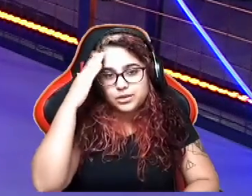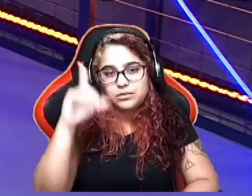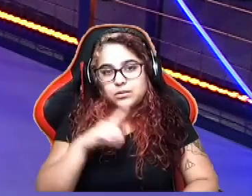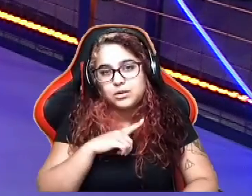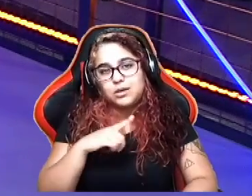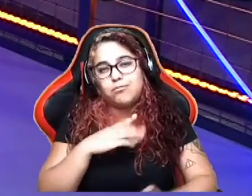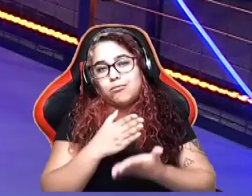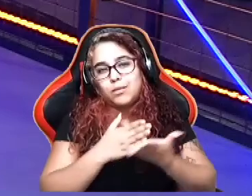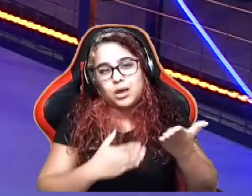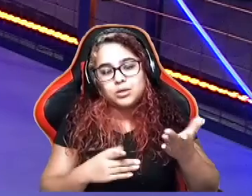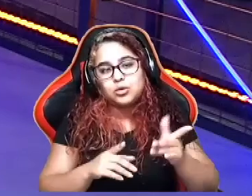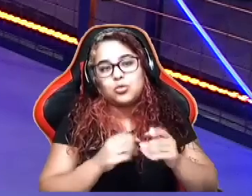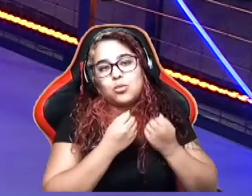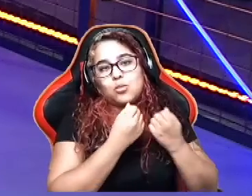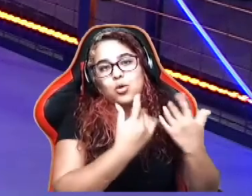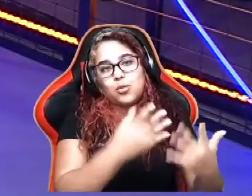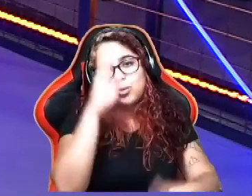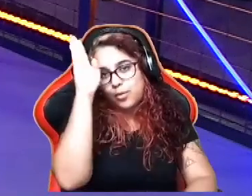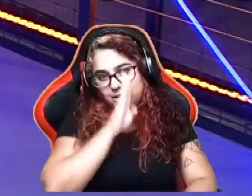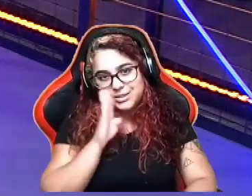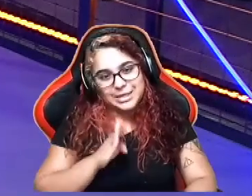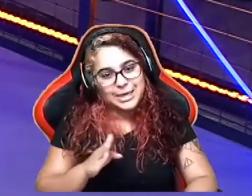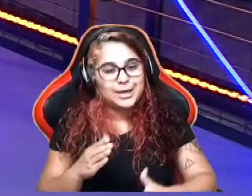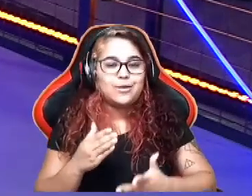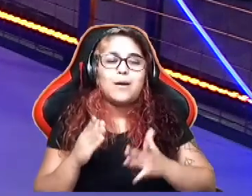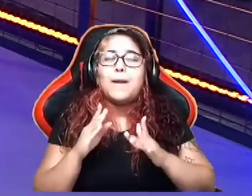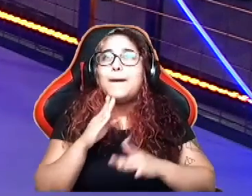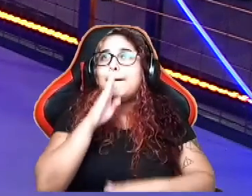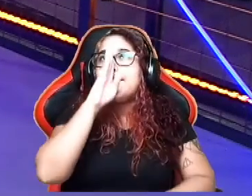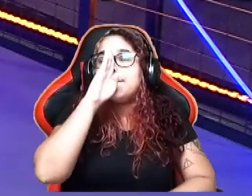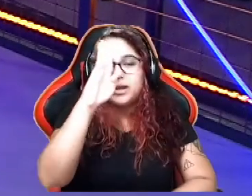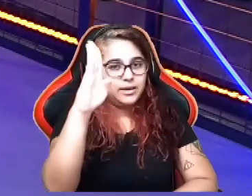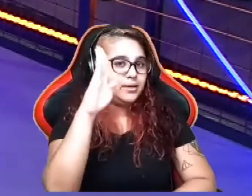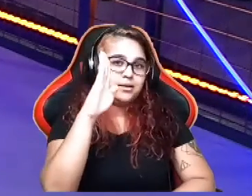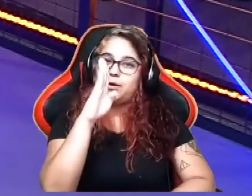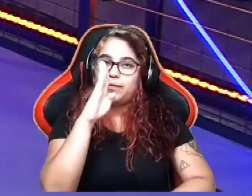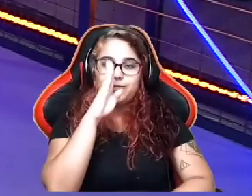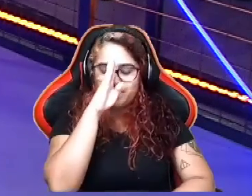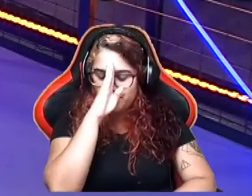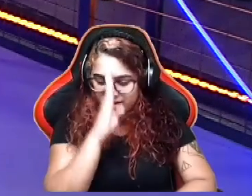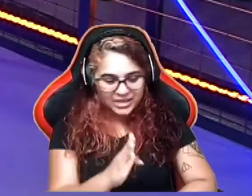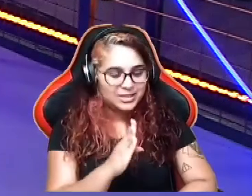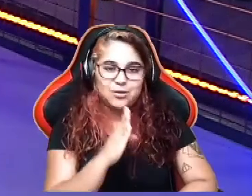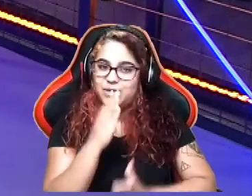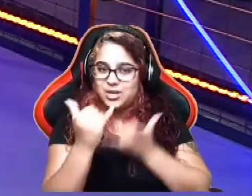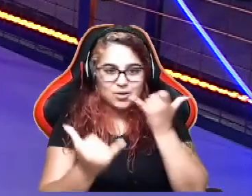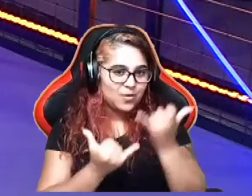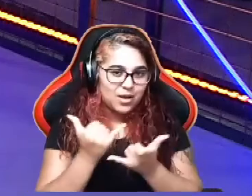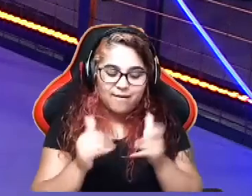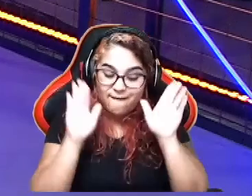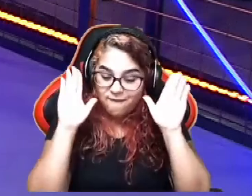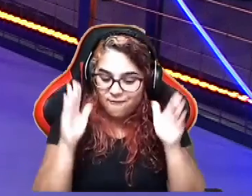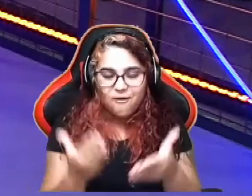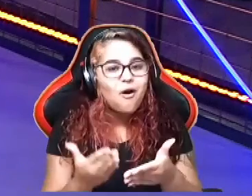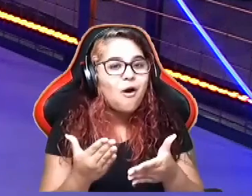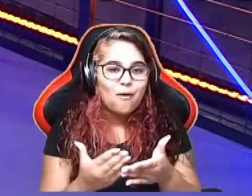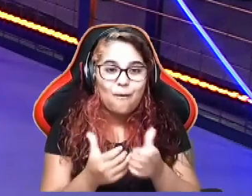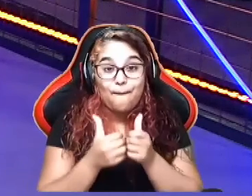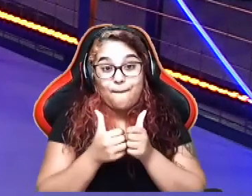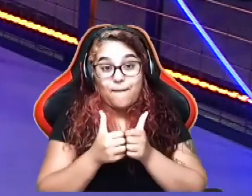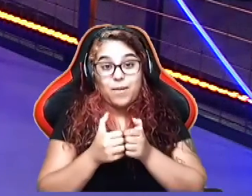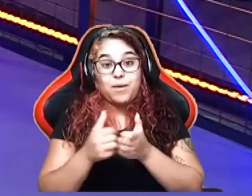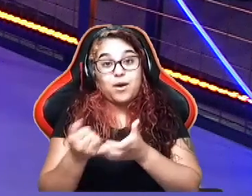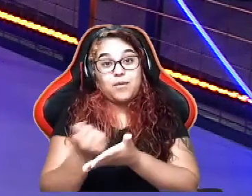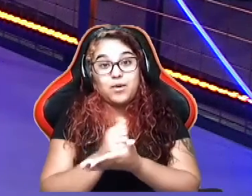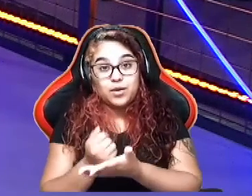gamer brasileiro a eles não part of the têm dinheiro gamer para comprar consoles world in Brazil, especially on PC and console gaming, em relação a